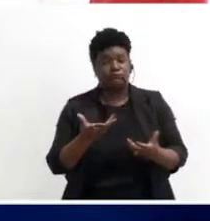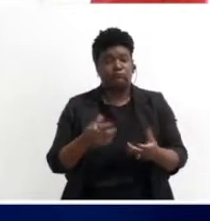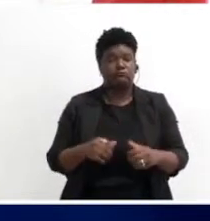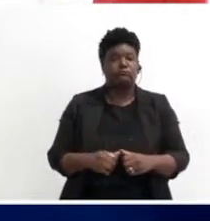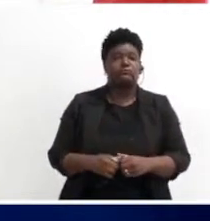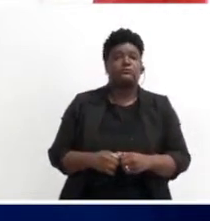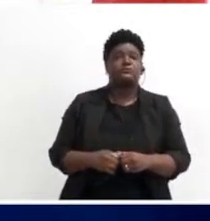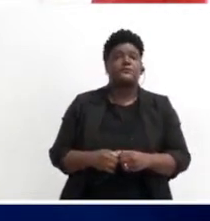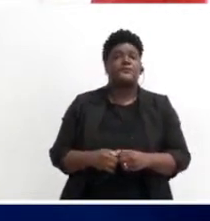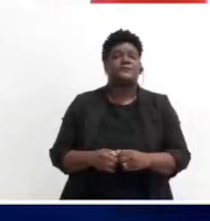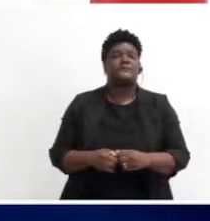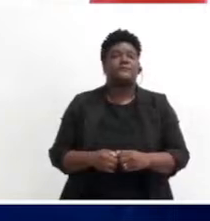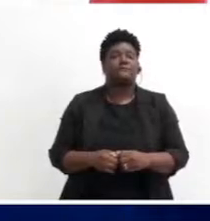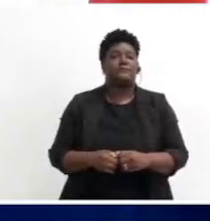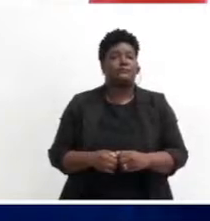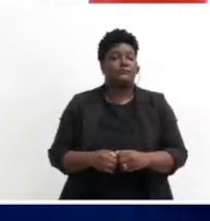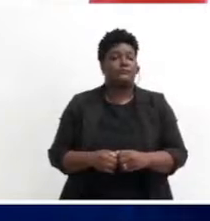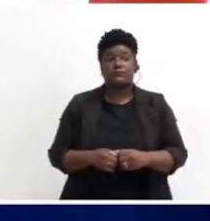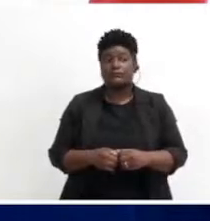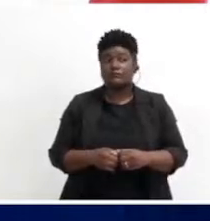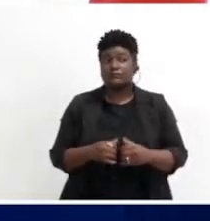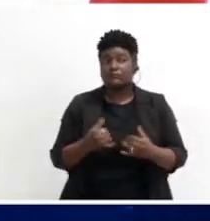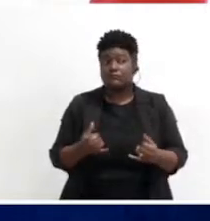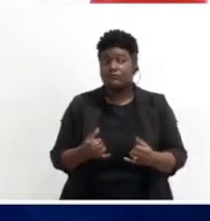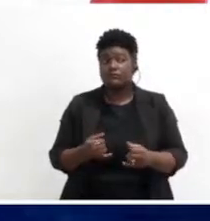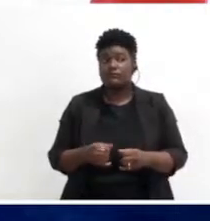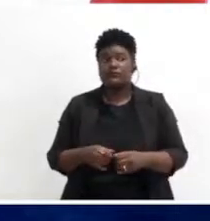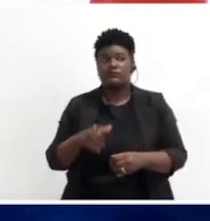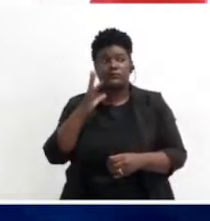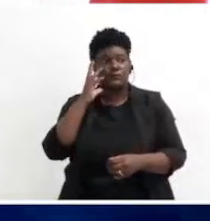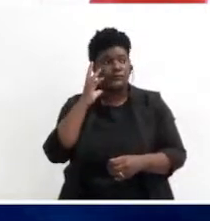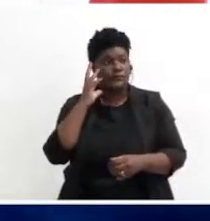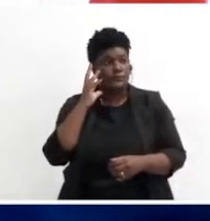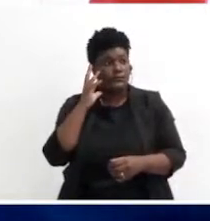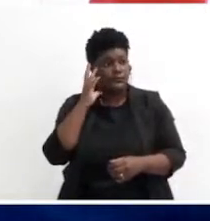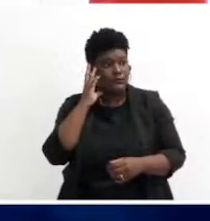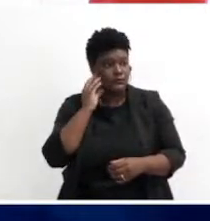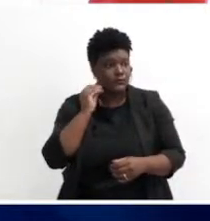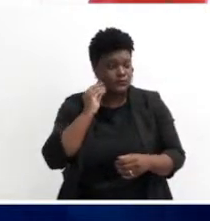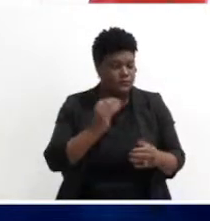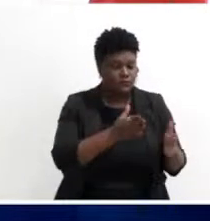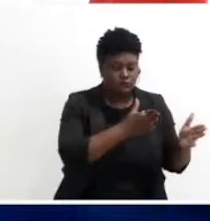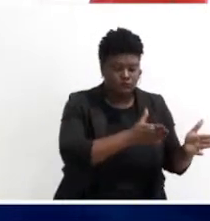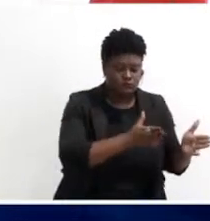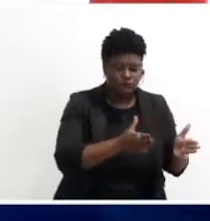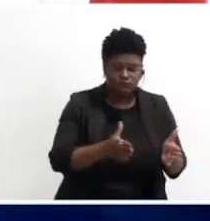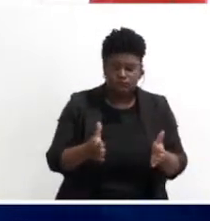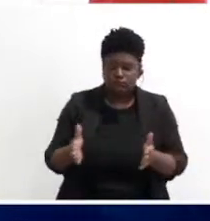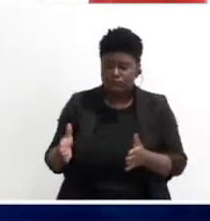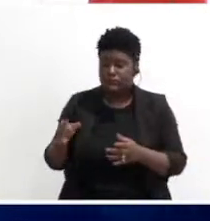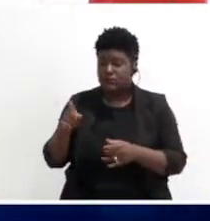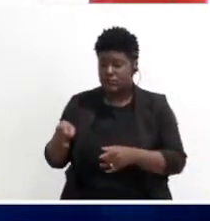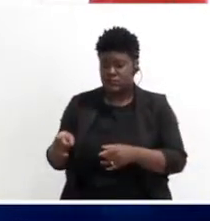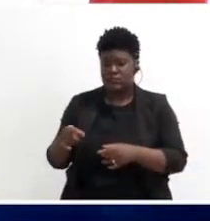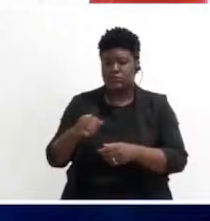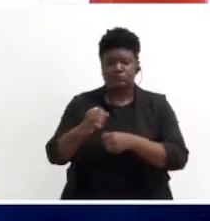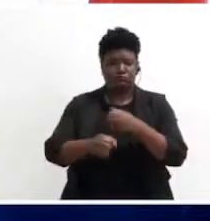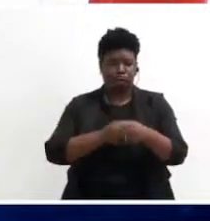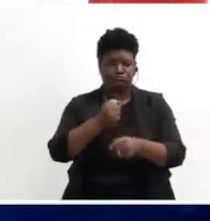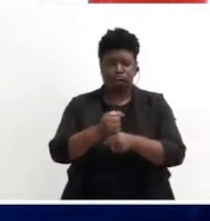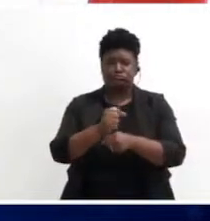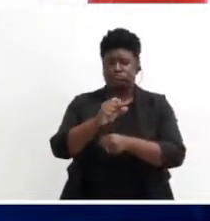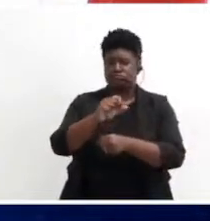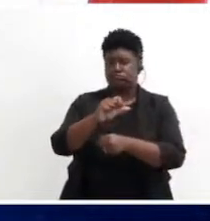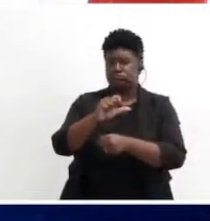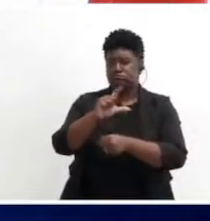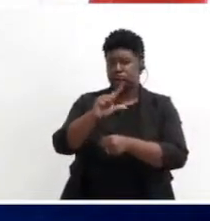Yeah, I guess it's just going back to the history. So this really came about in 2010. So Amcor